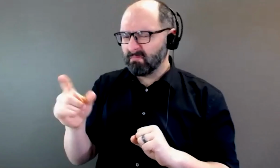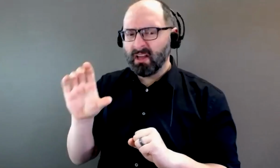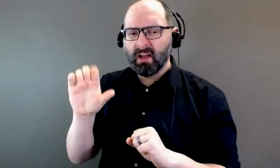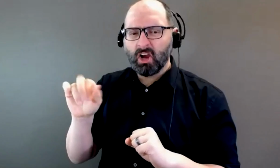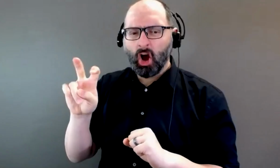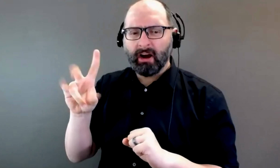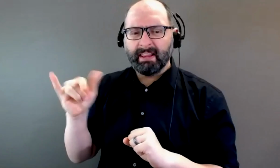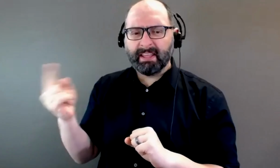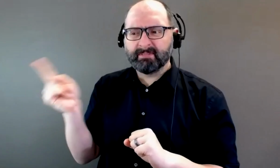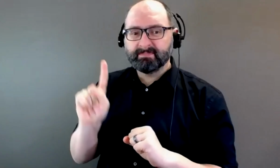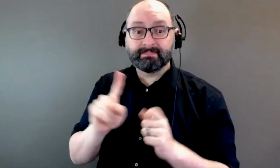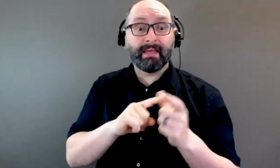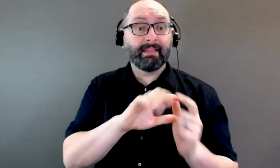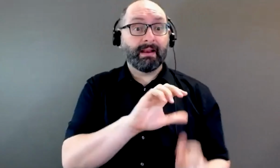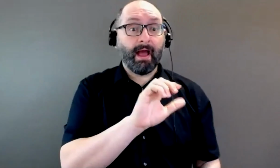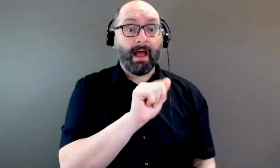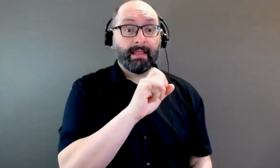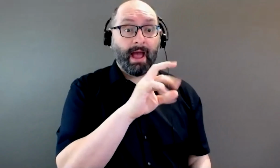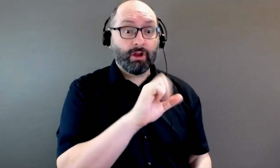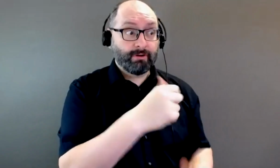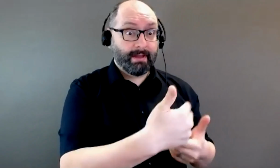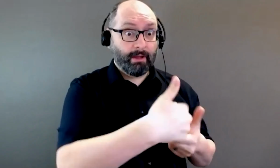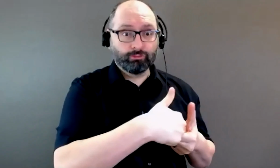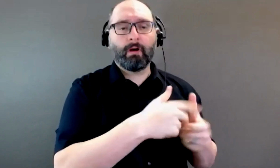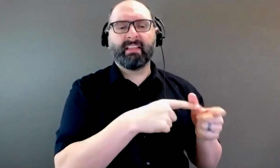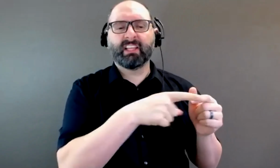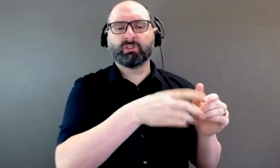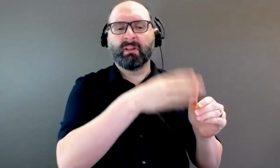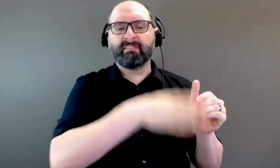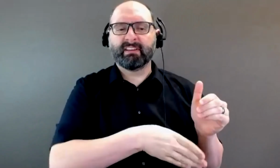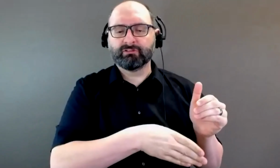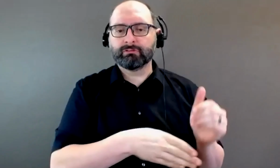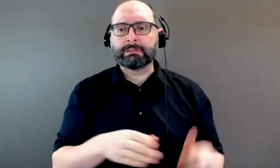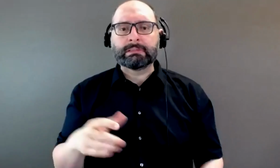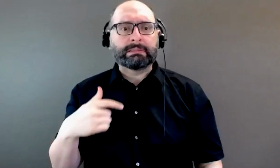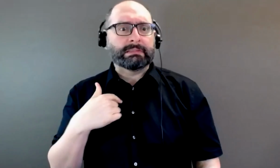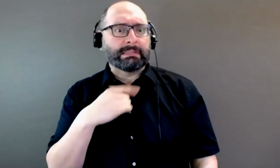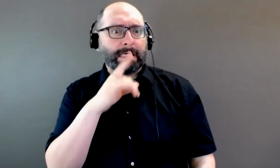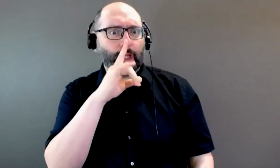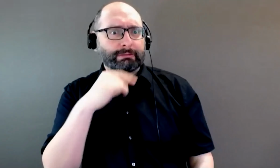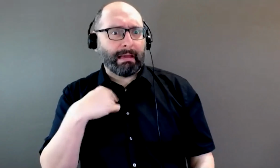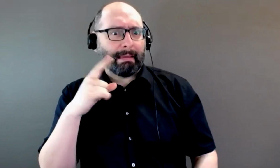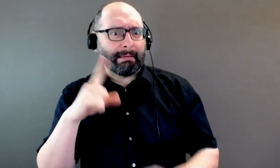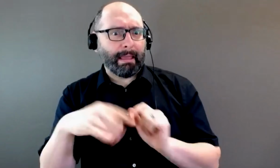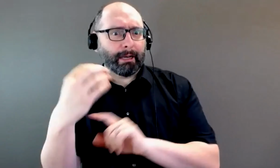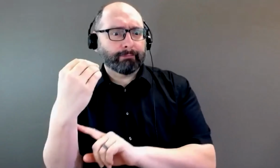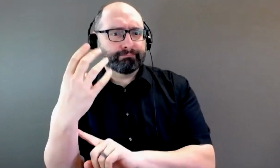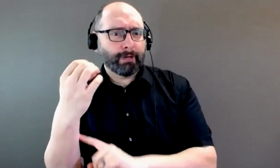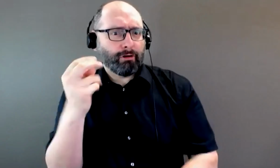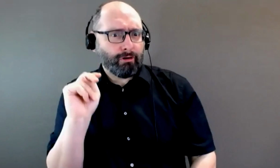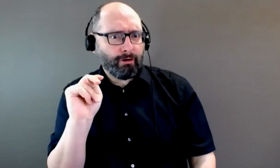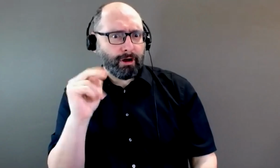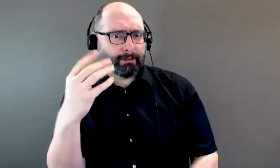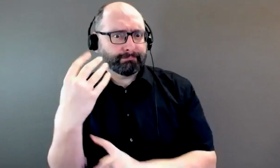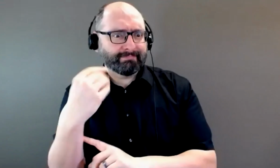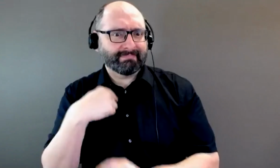Alejandra finish up when she's able to rejoin. Okay. It looks like I'm not able to turn on my camera, so it looks like the host